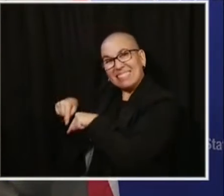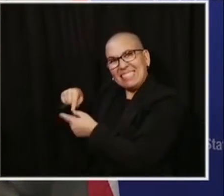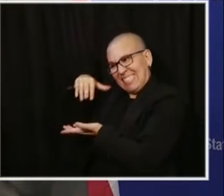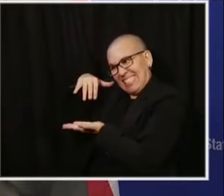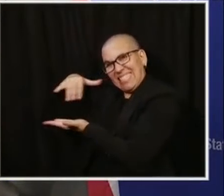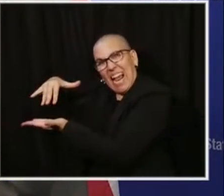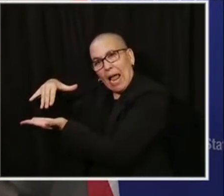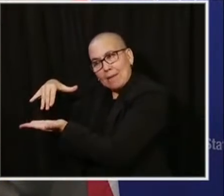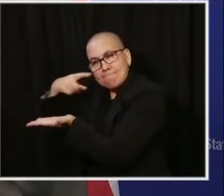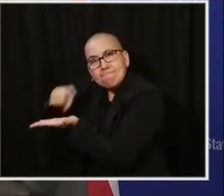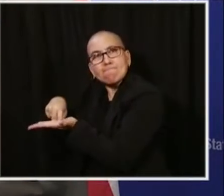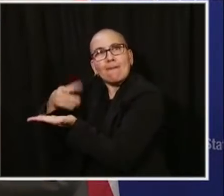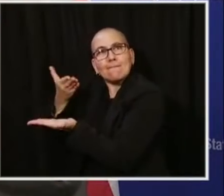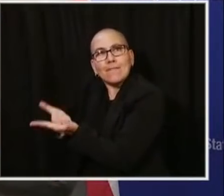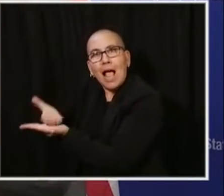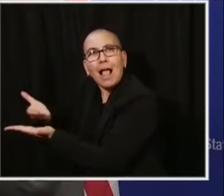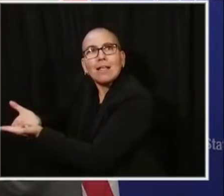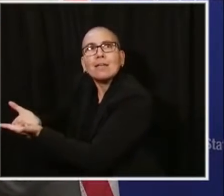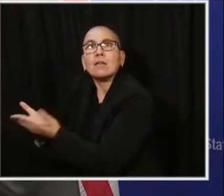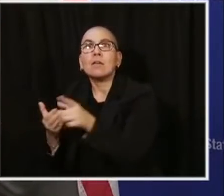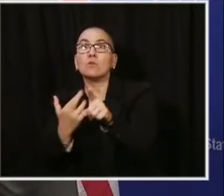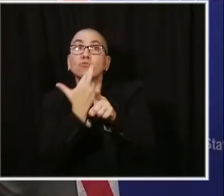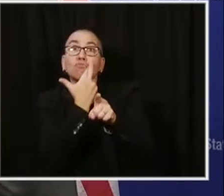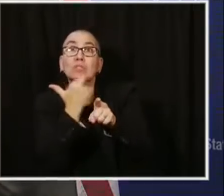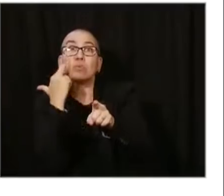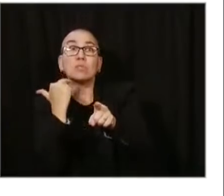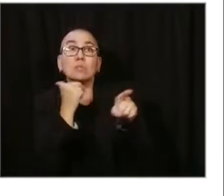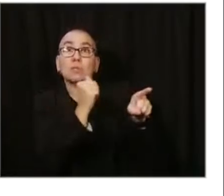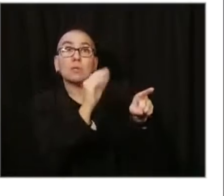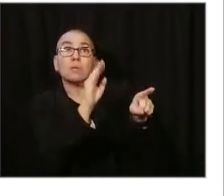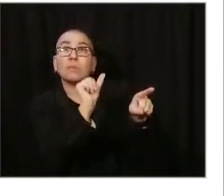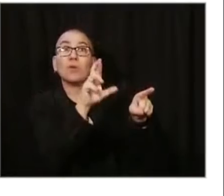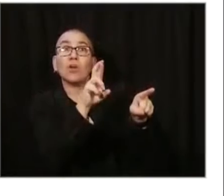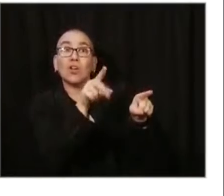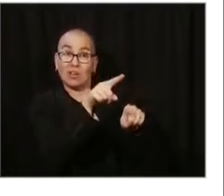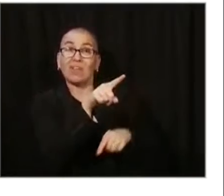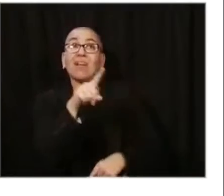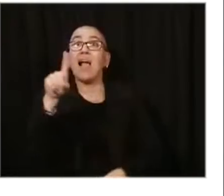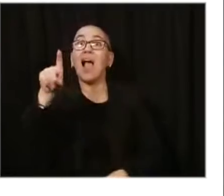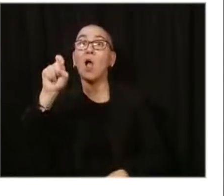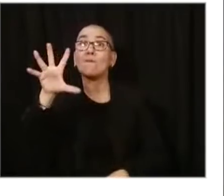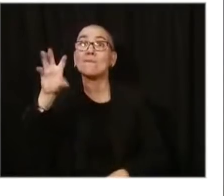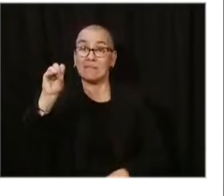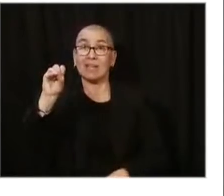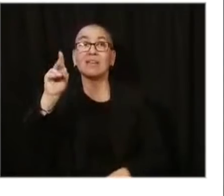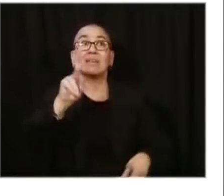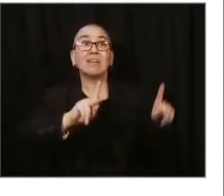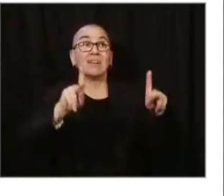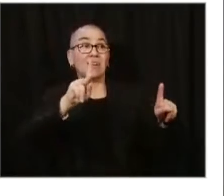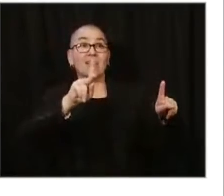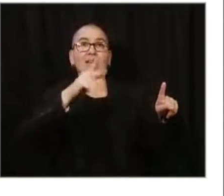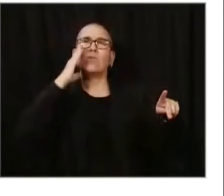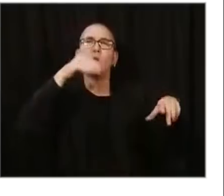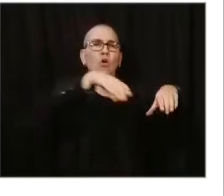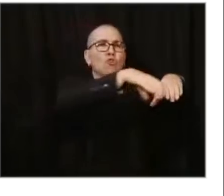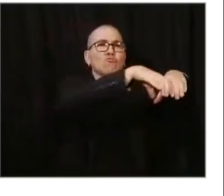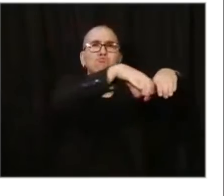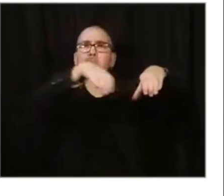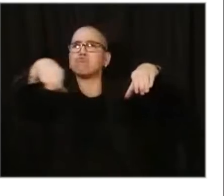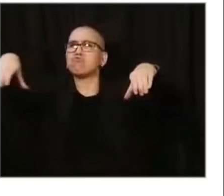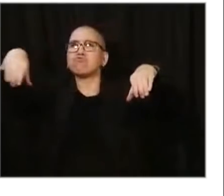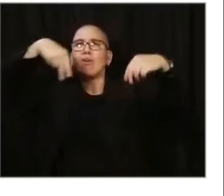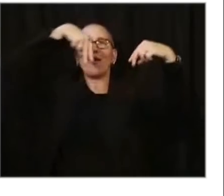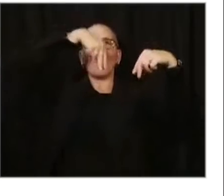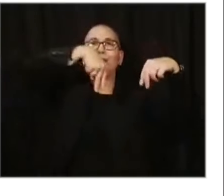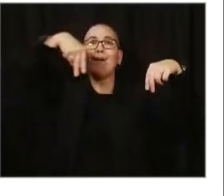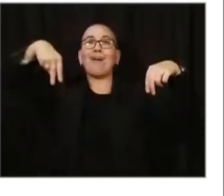outdoor capacity of 50%, no more than 150 people. Counters are closed for seating and service unless counter service only. Patrons